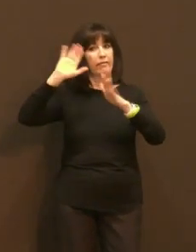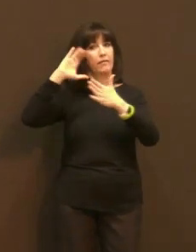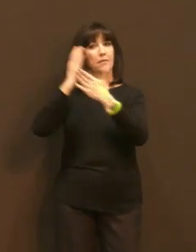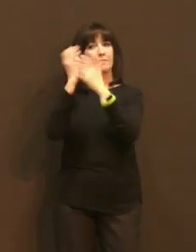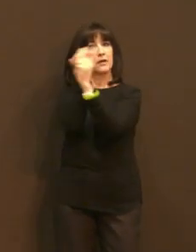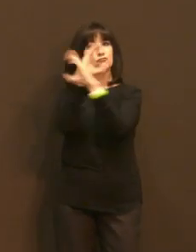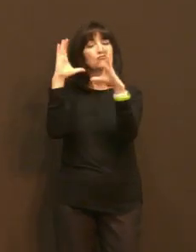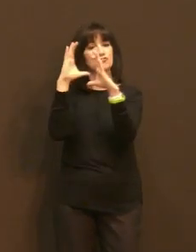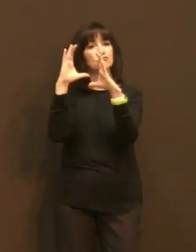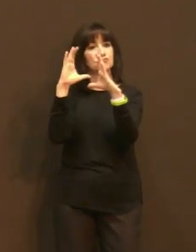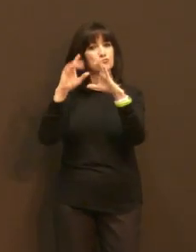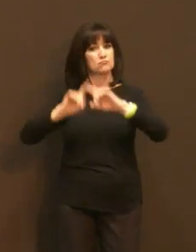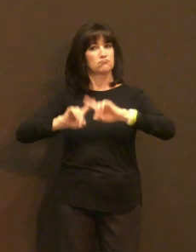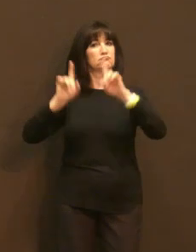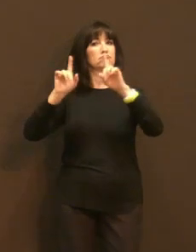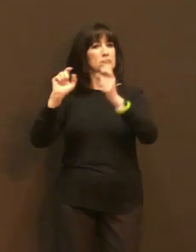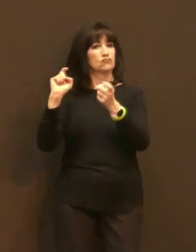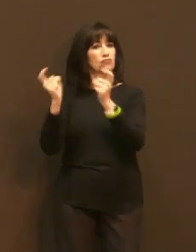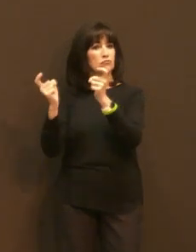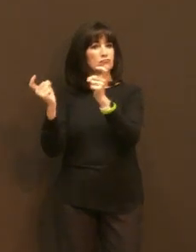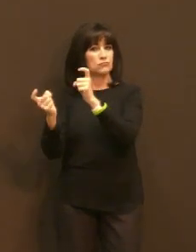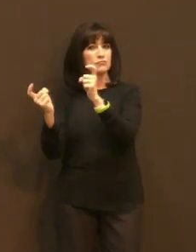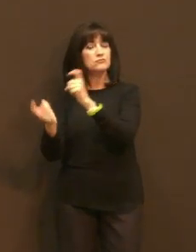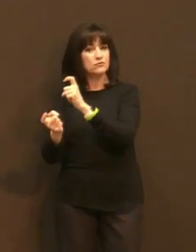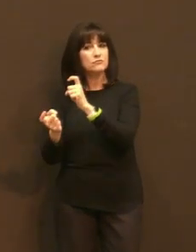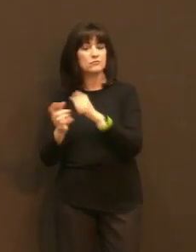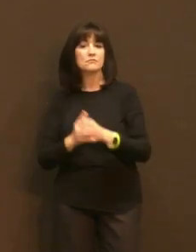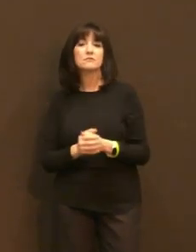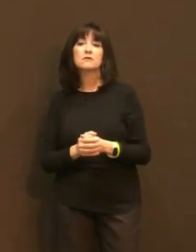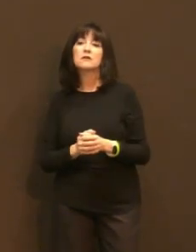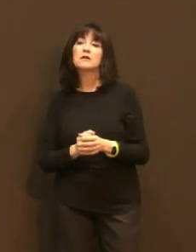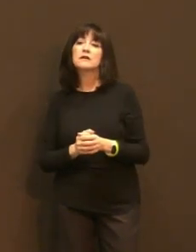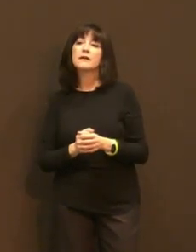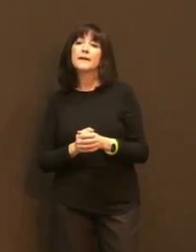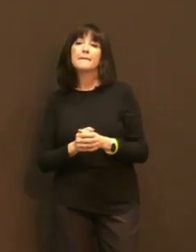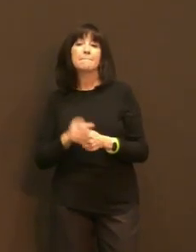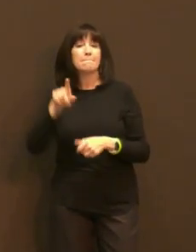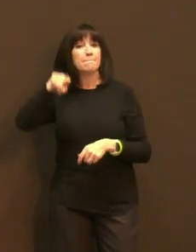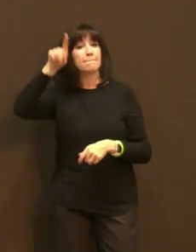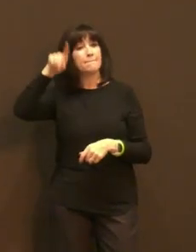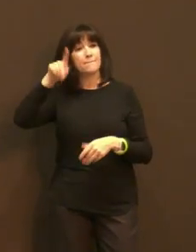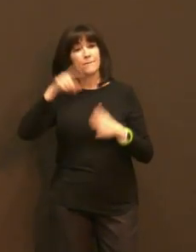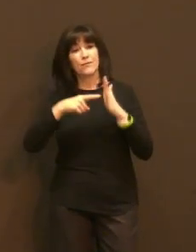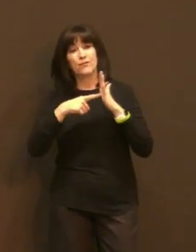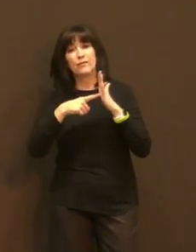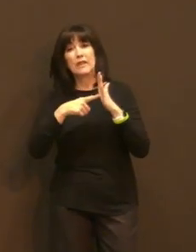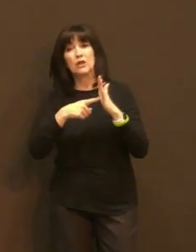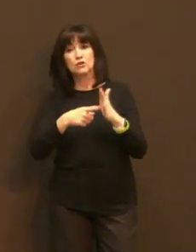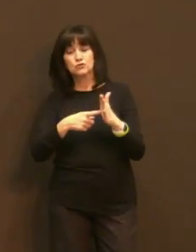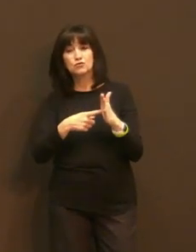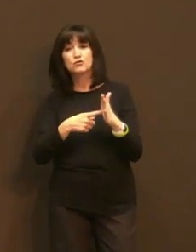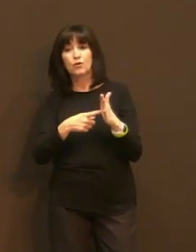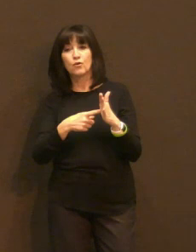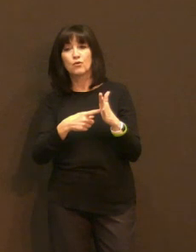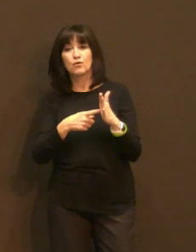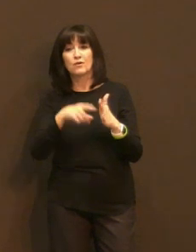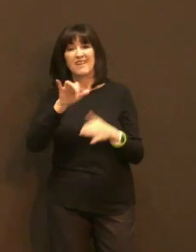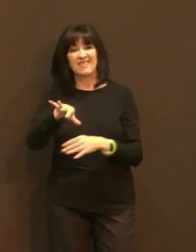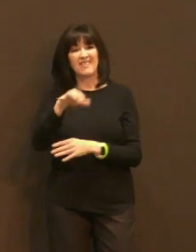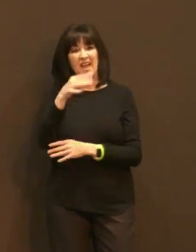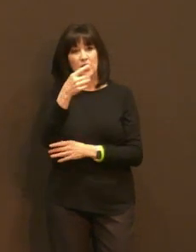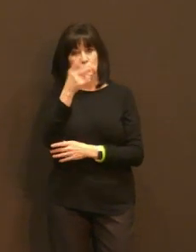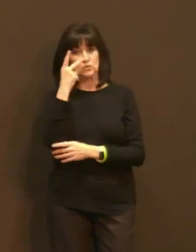have presented. What this map shows us is downstate in the